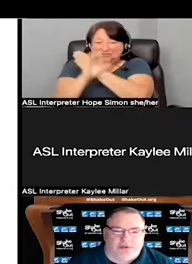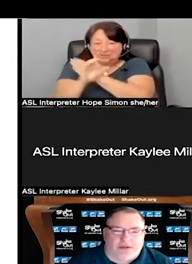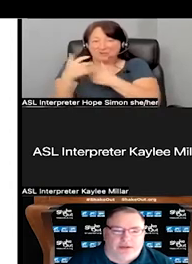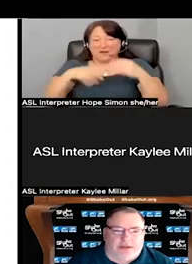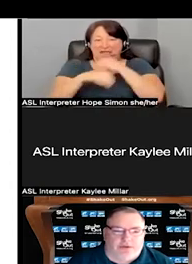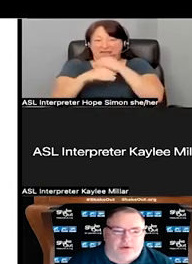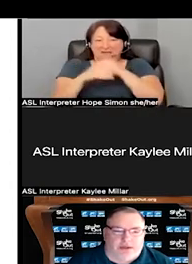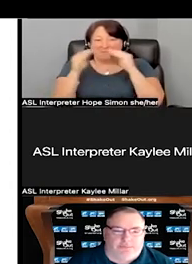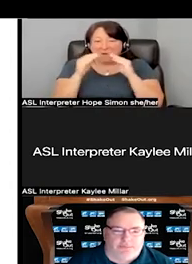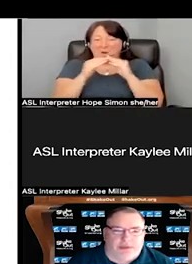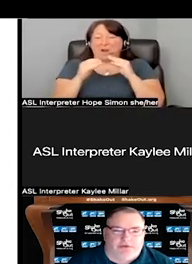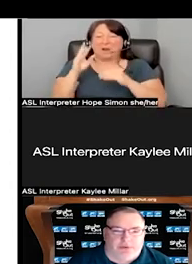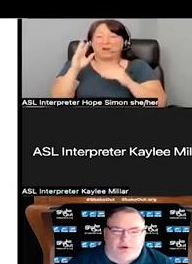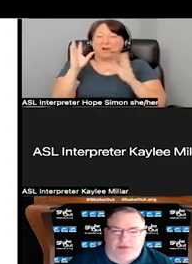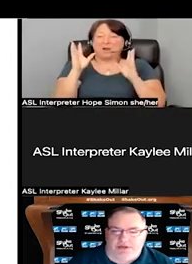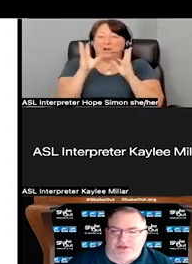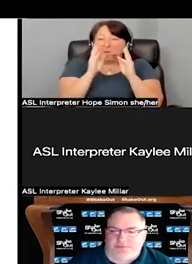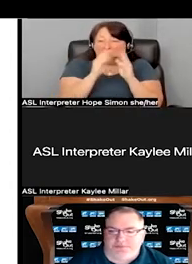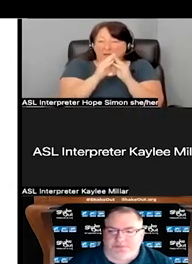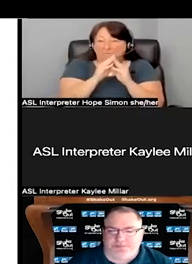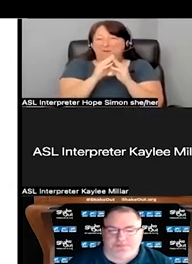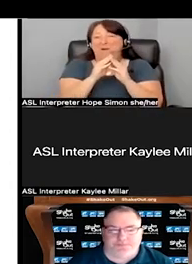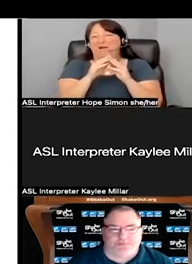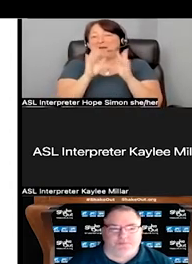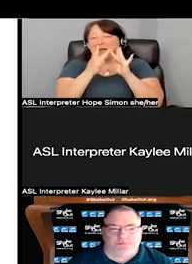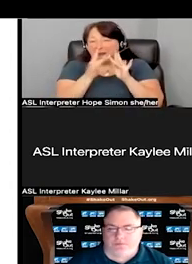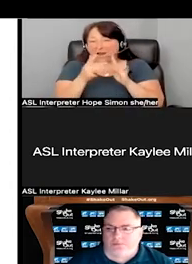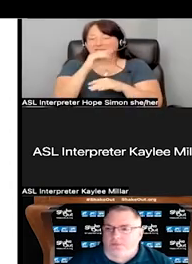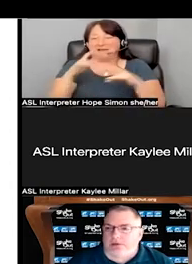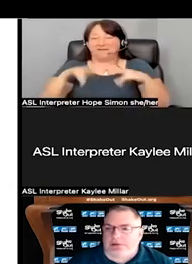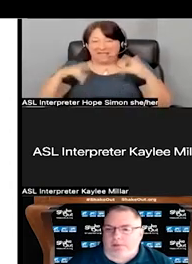events, and that's linked from the homepage too.